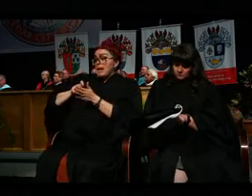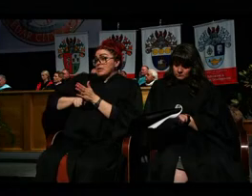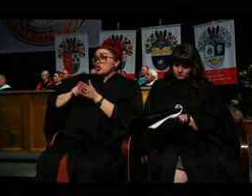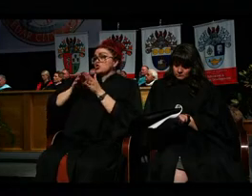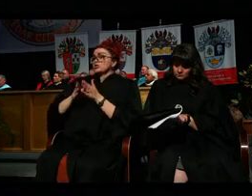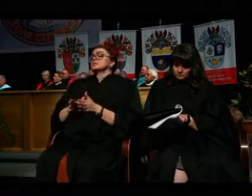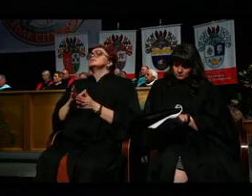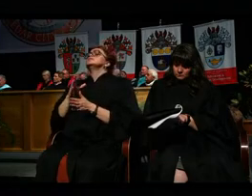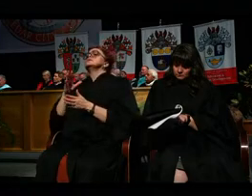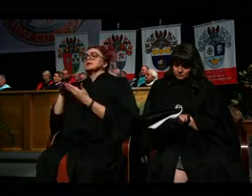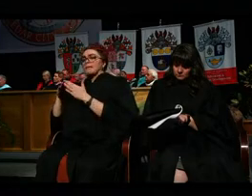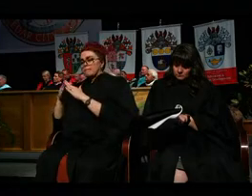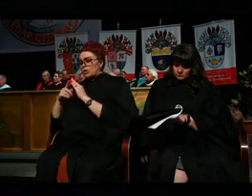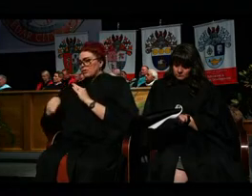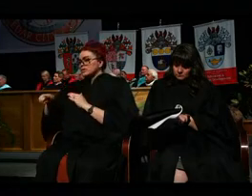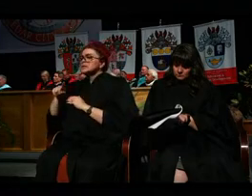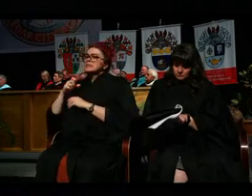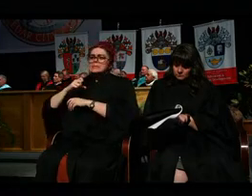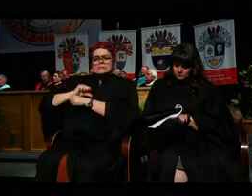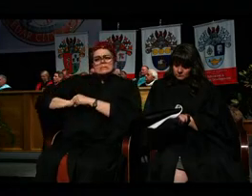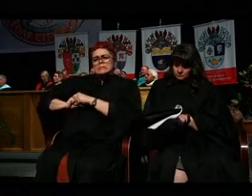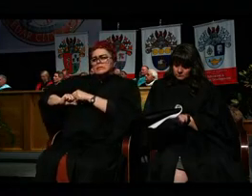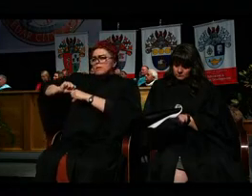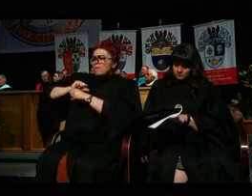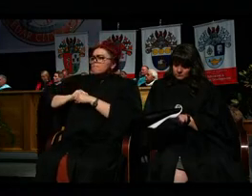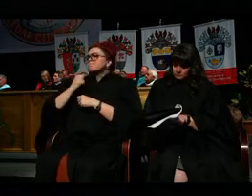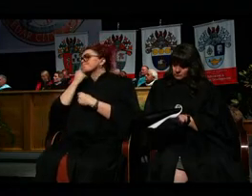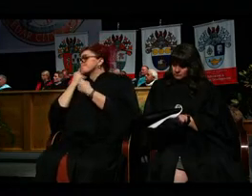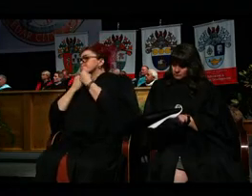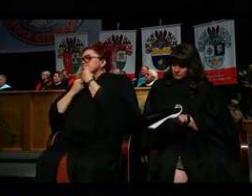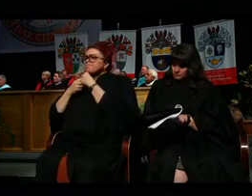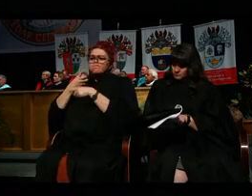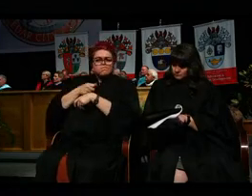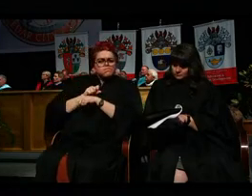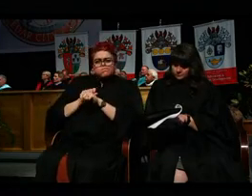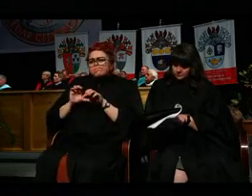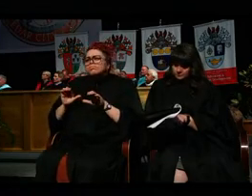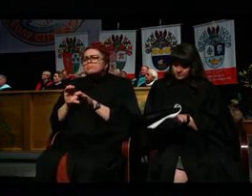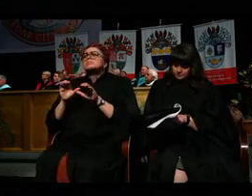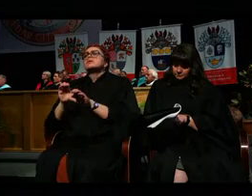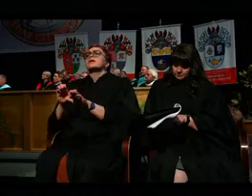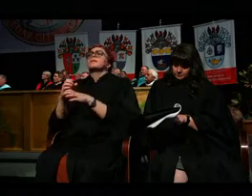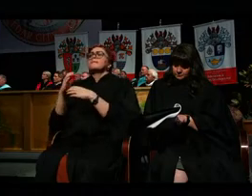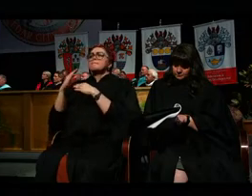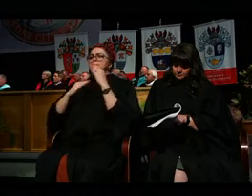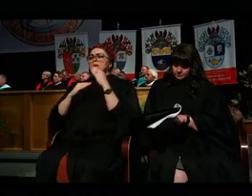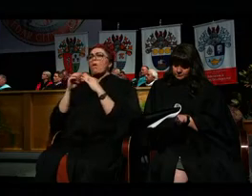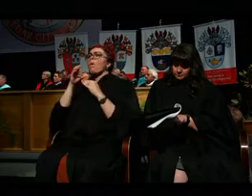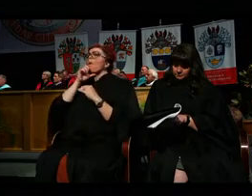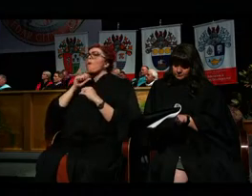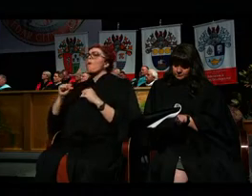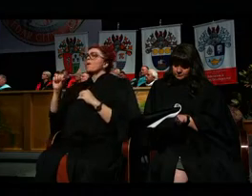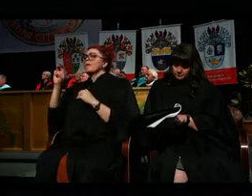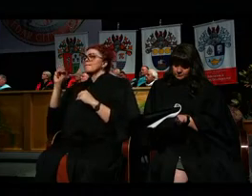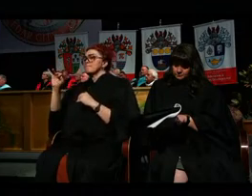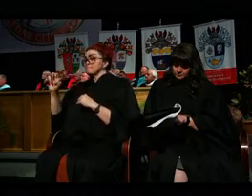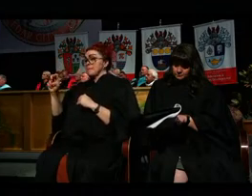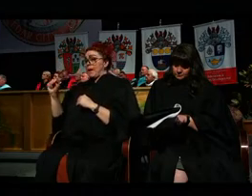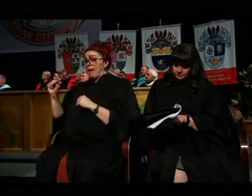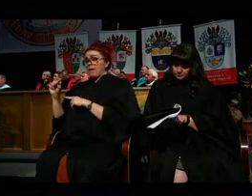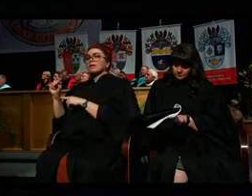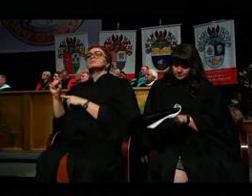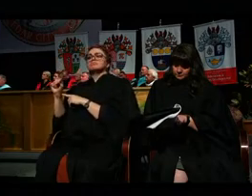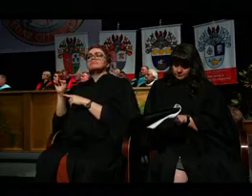sacrificed, and suffered to build Old Main, they were doing more than constructing a building. They were driven by a